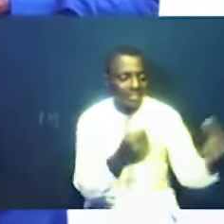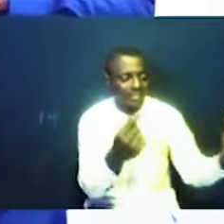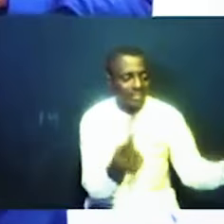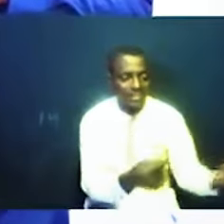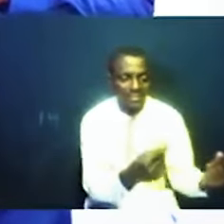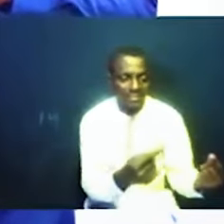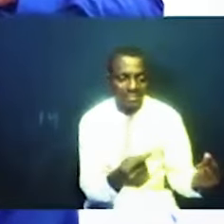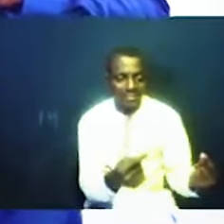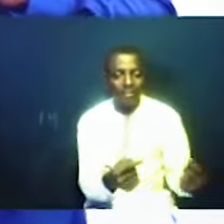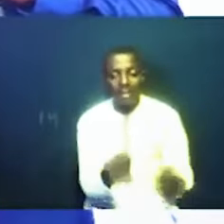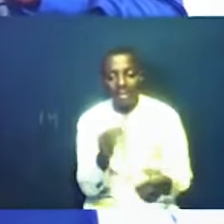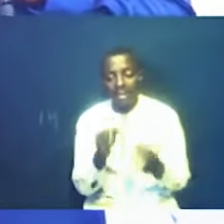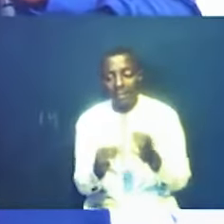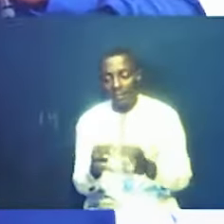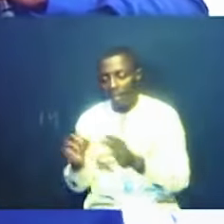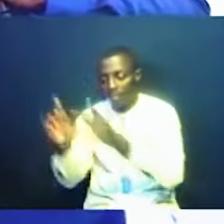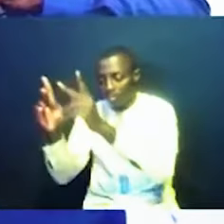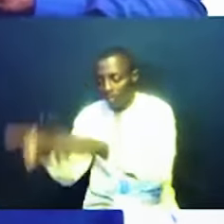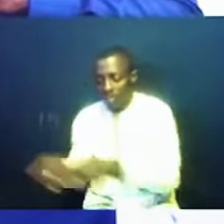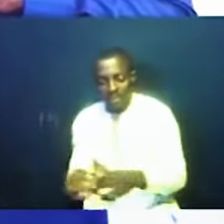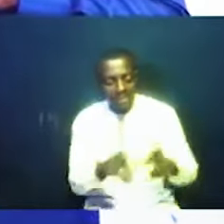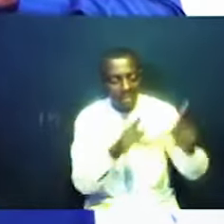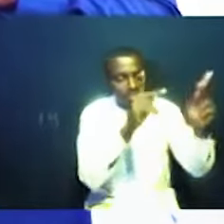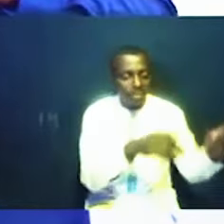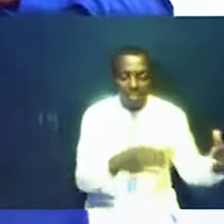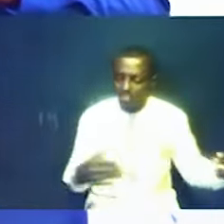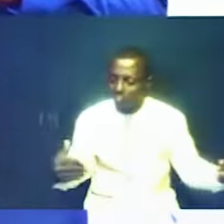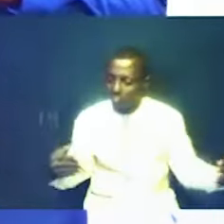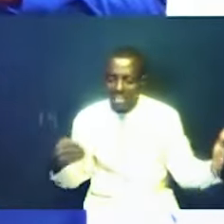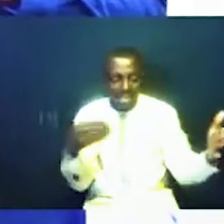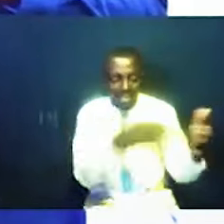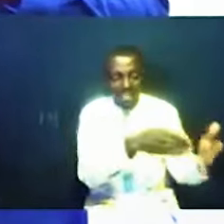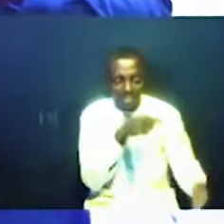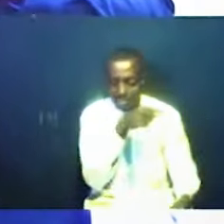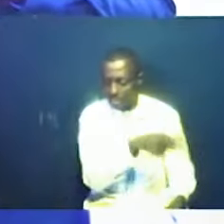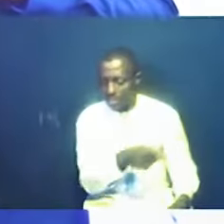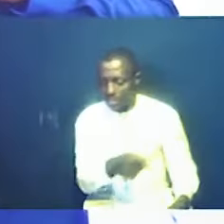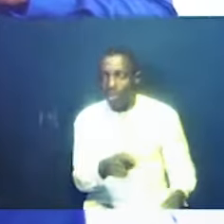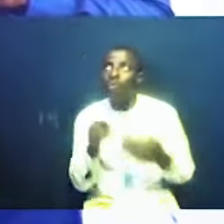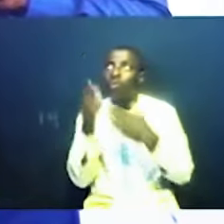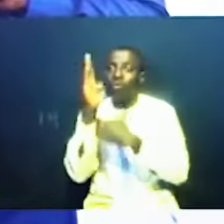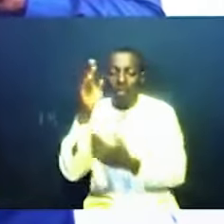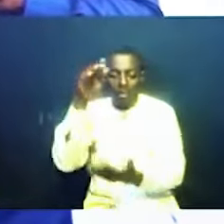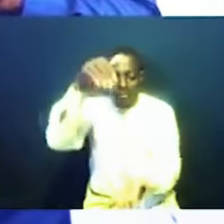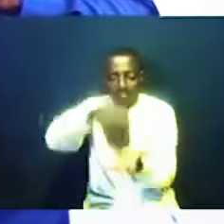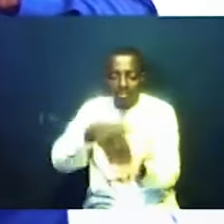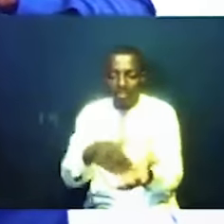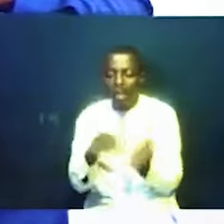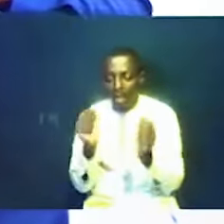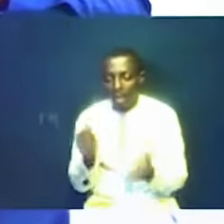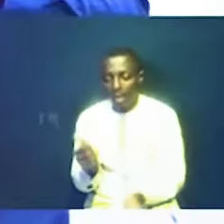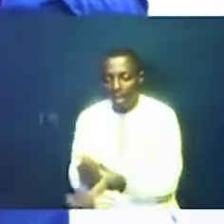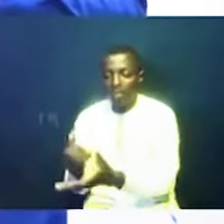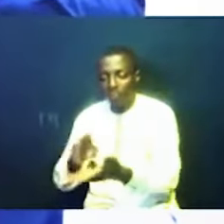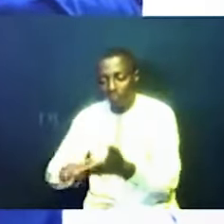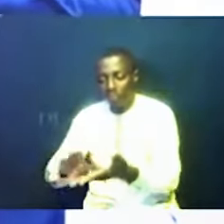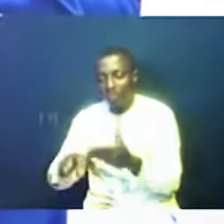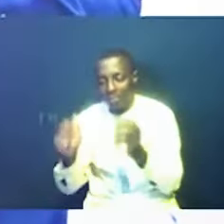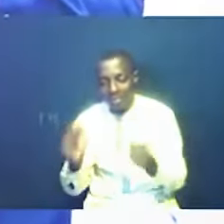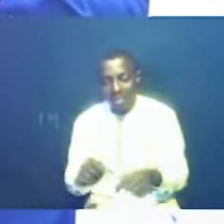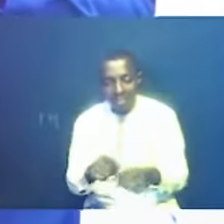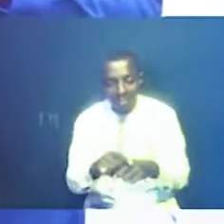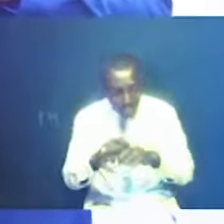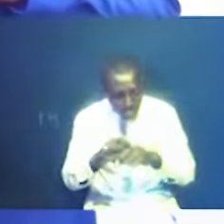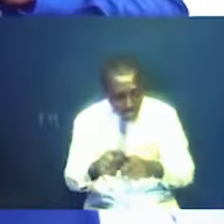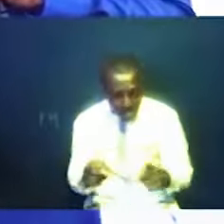anyone sins against the Lord, who will intercede for them? His sons, however, did not listen